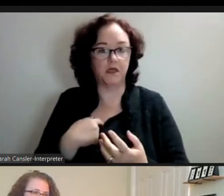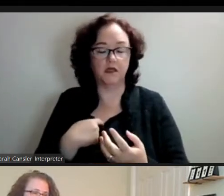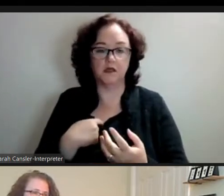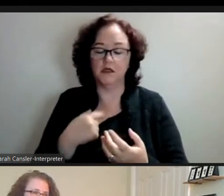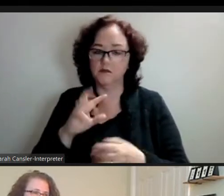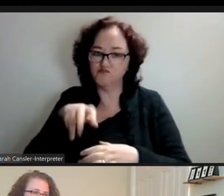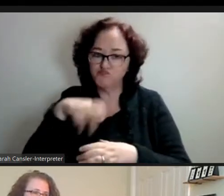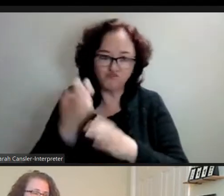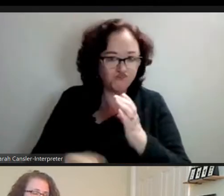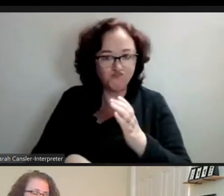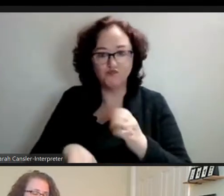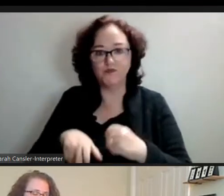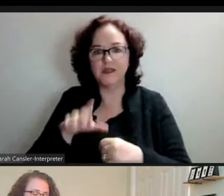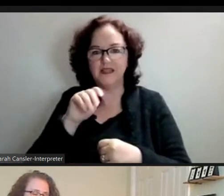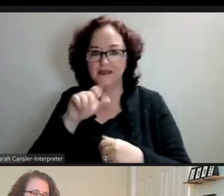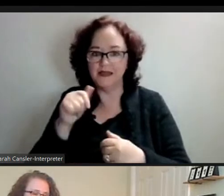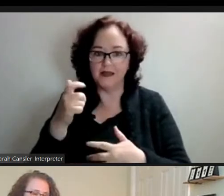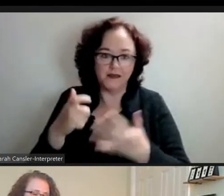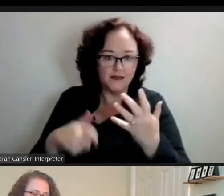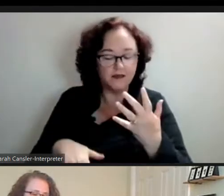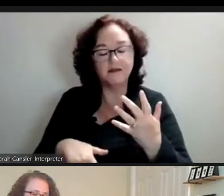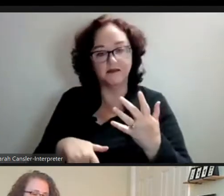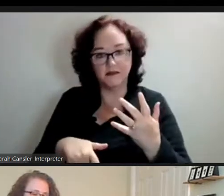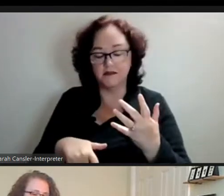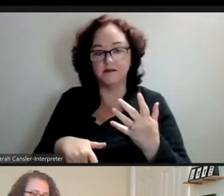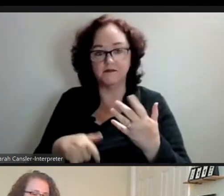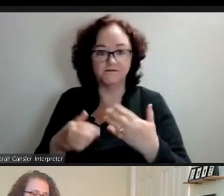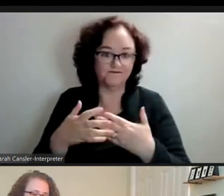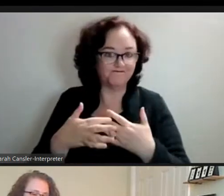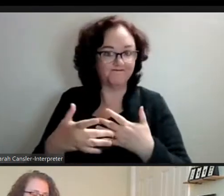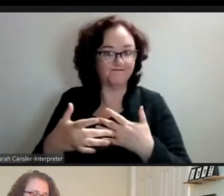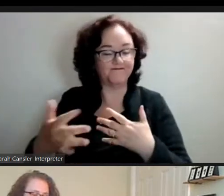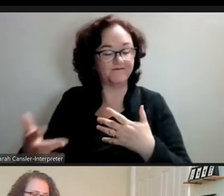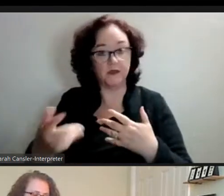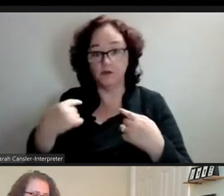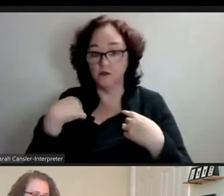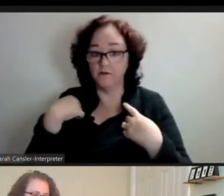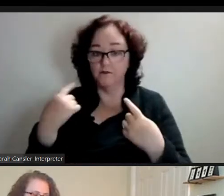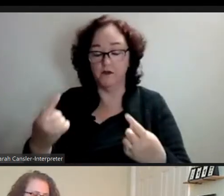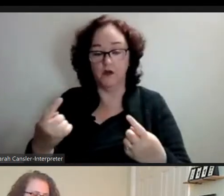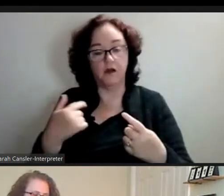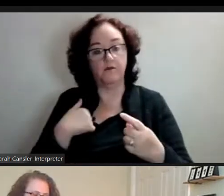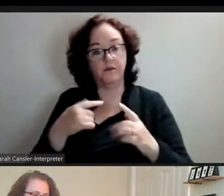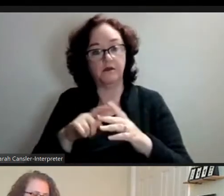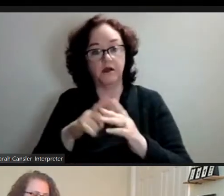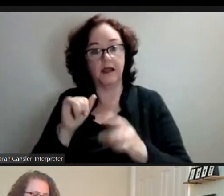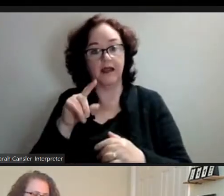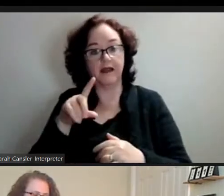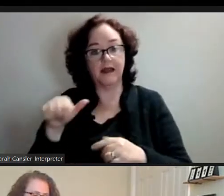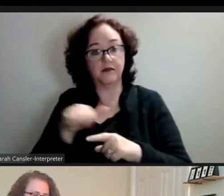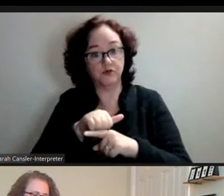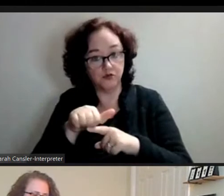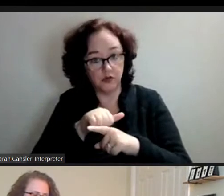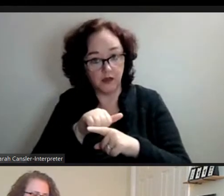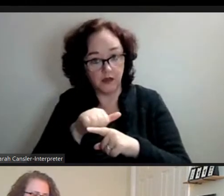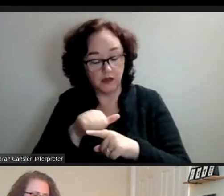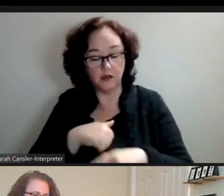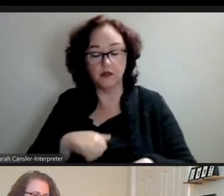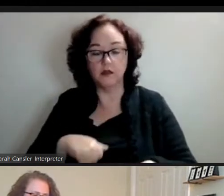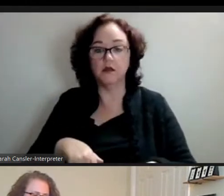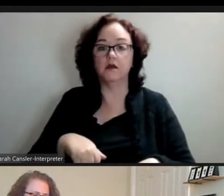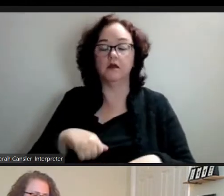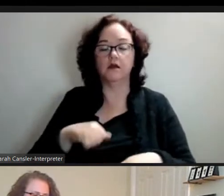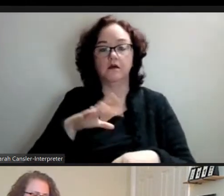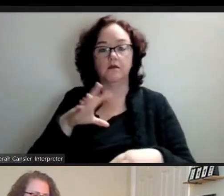myself even further as the days go by. So far, I've started the ADA employee trainings, being a part of construction